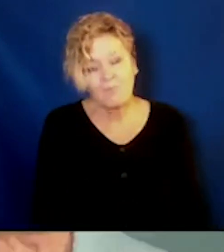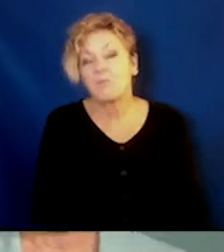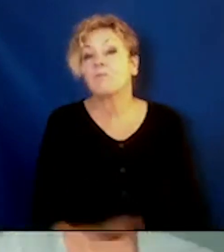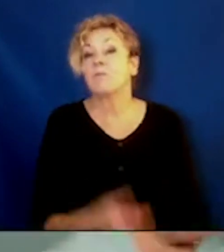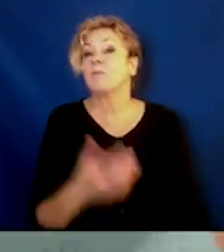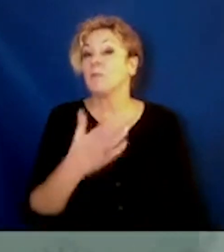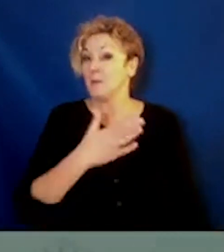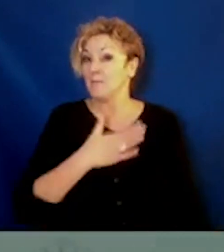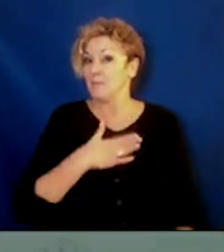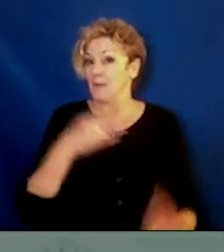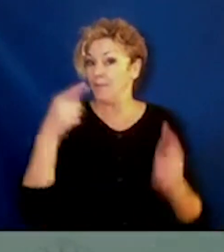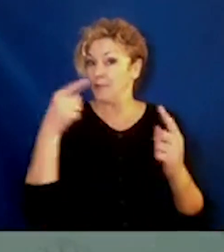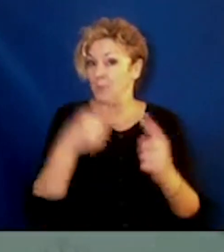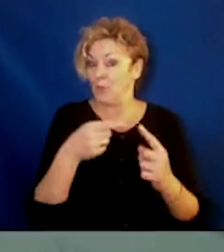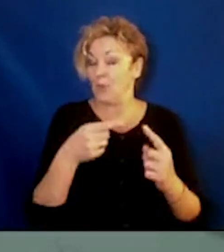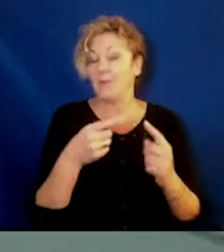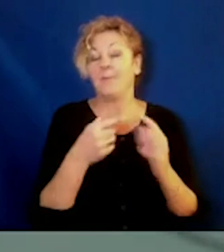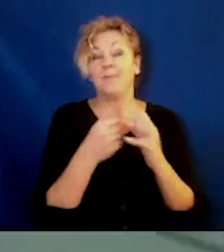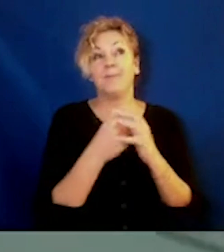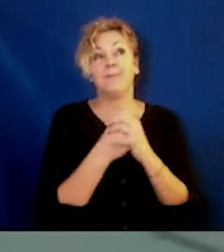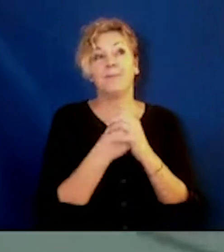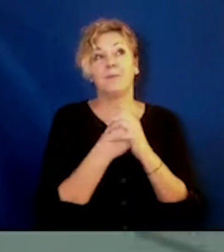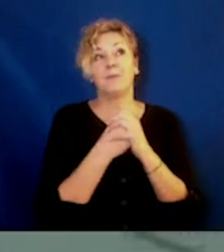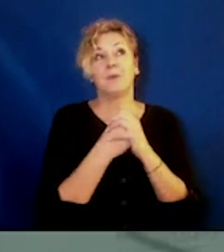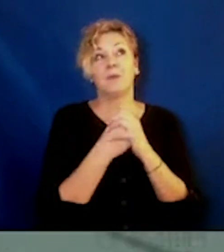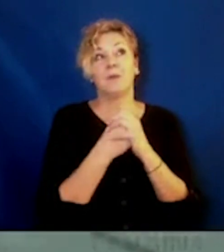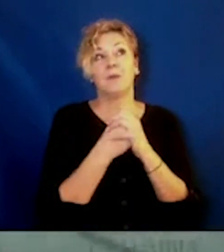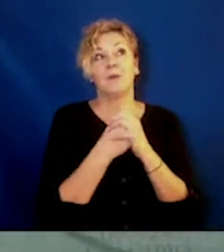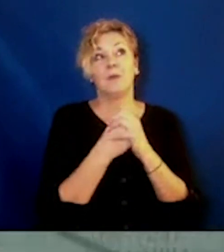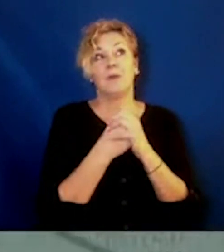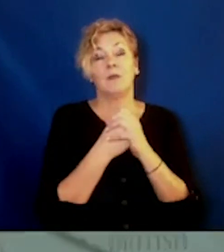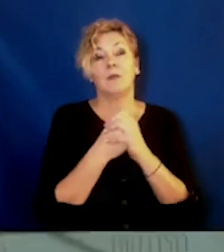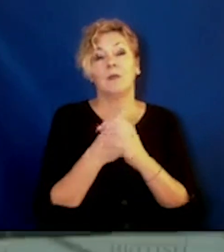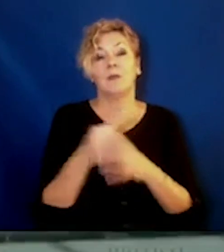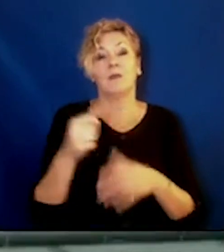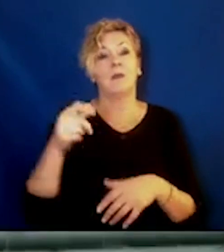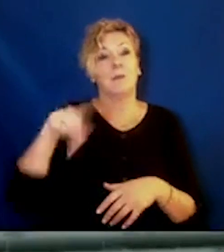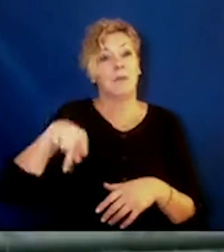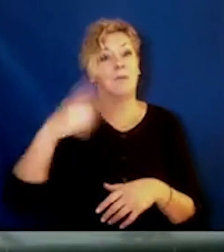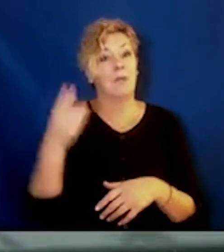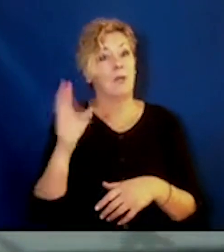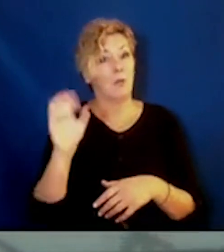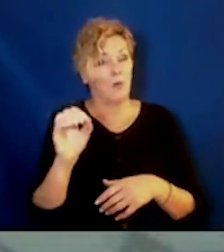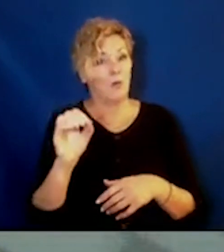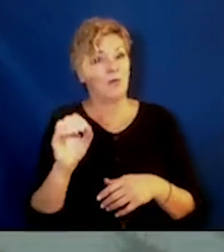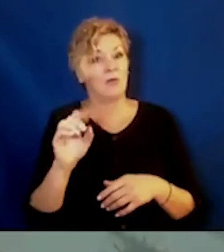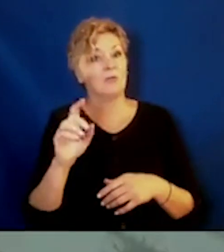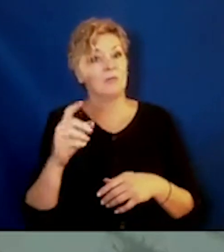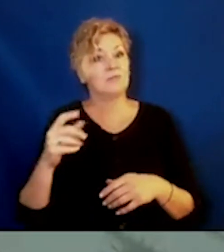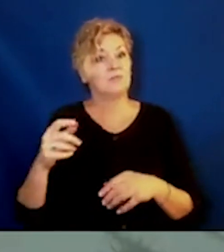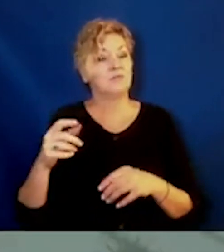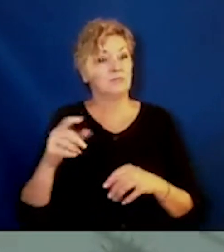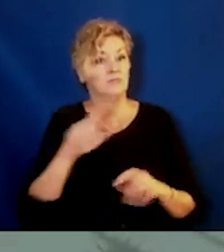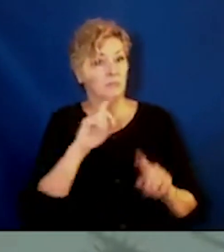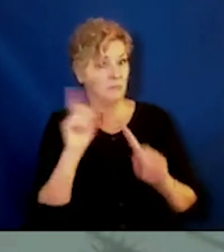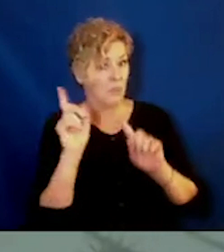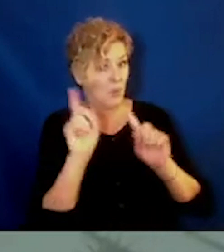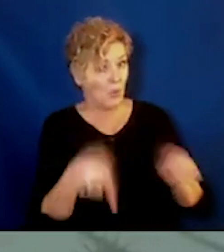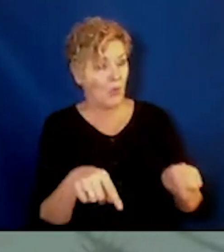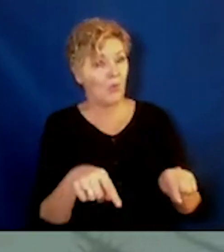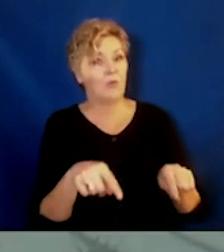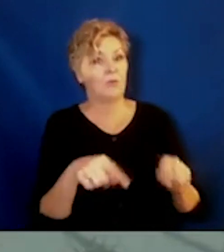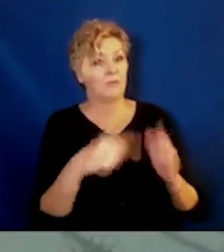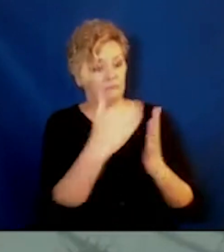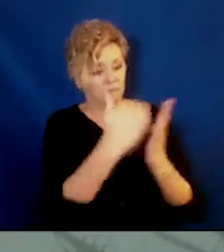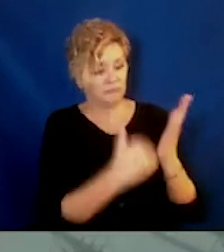downtown Vancouver. What specifically are you prepared to do to bring these numbers down? Because it seems like a lot of people